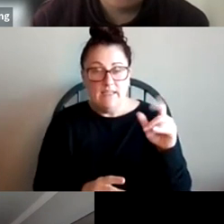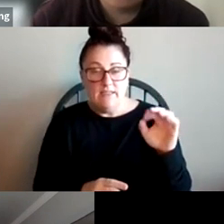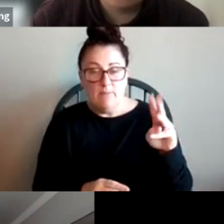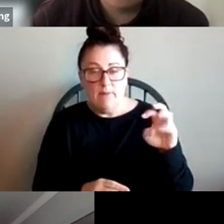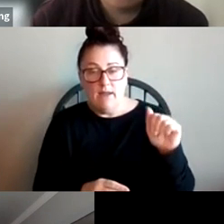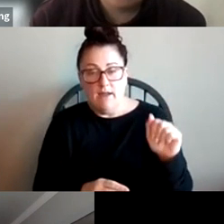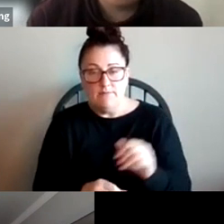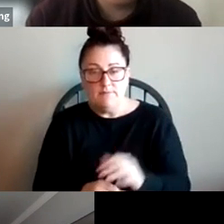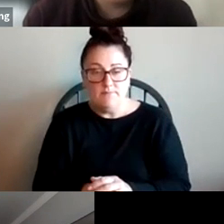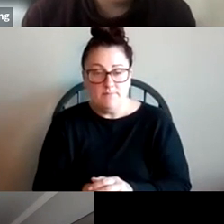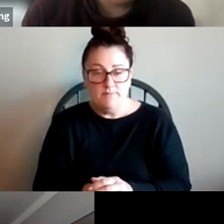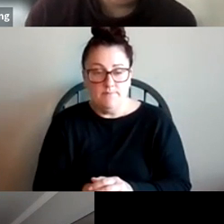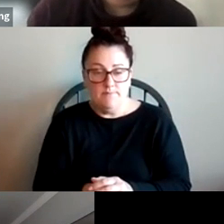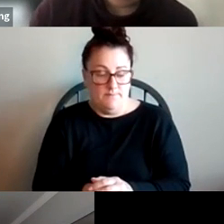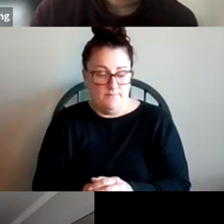Mejia.